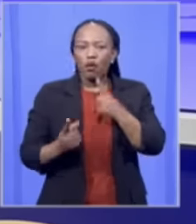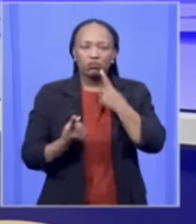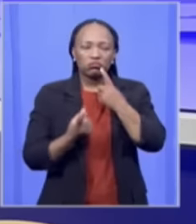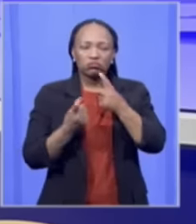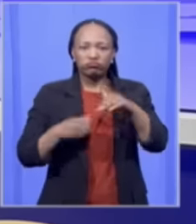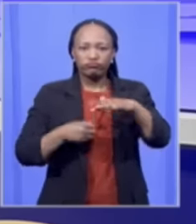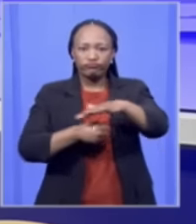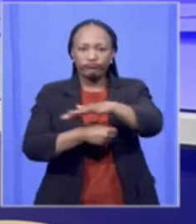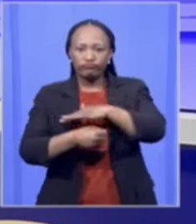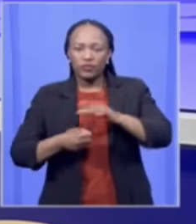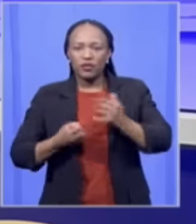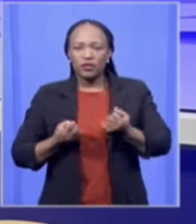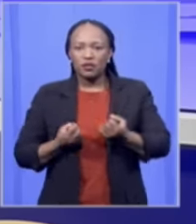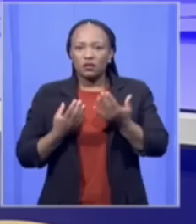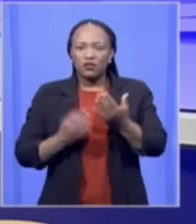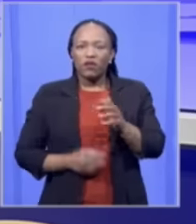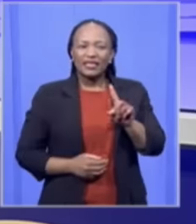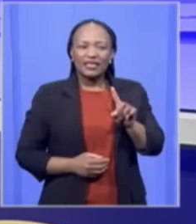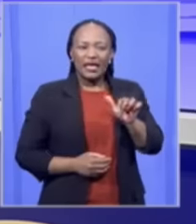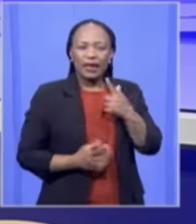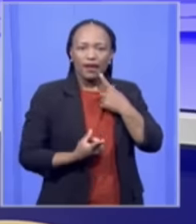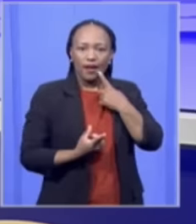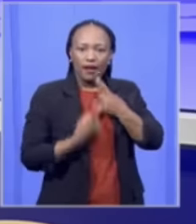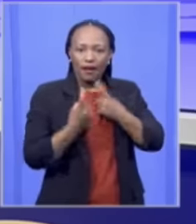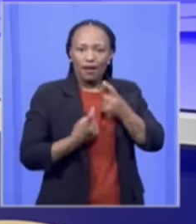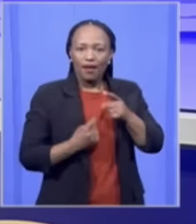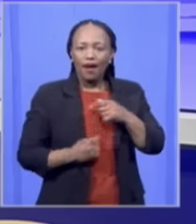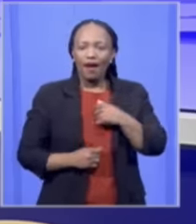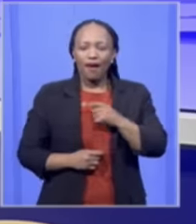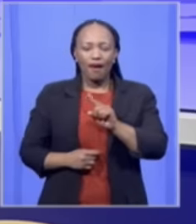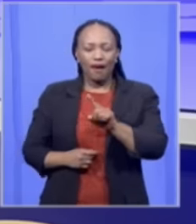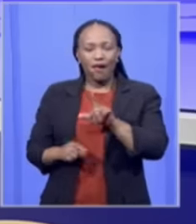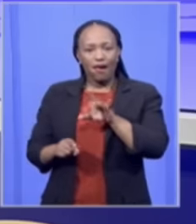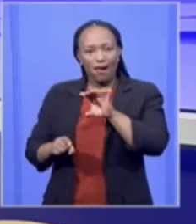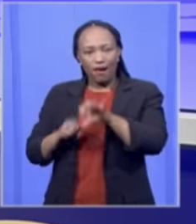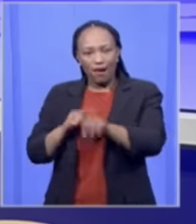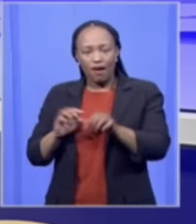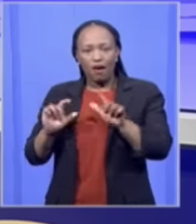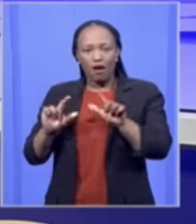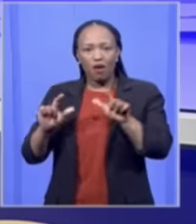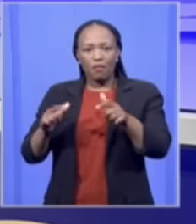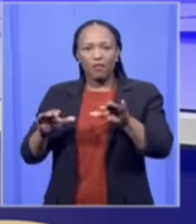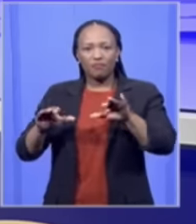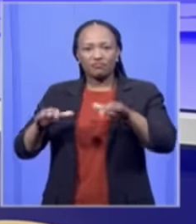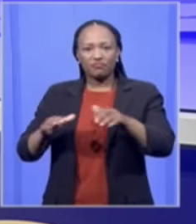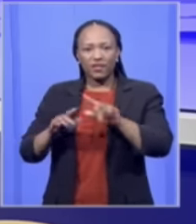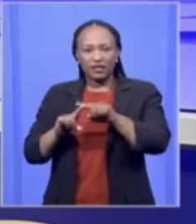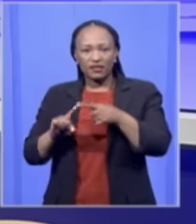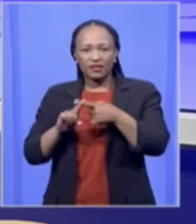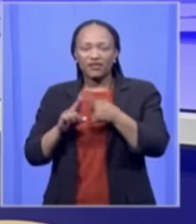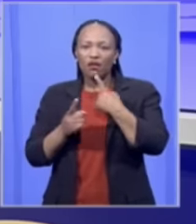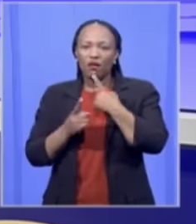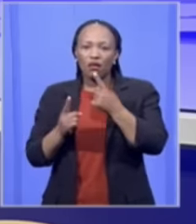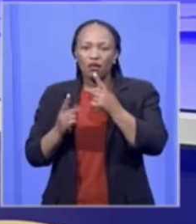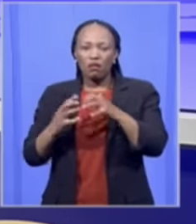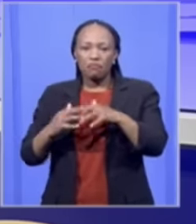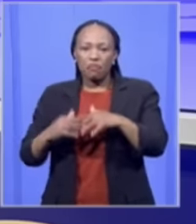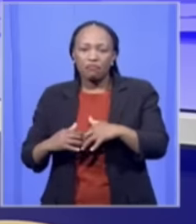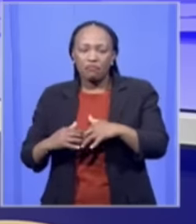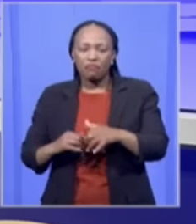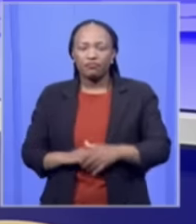thebolelo ya ditirelo tsa DA ka ntlha ya fa ba lemogile gore komitikhuduthamaga ya kgaolo e phatlaladitswe.